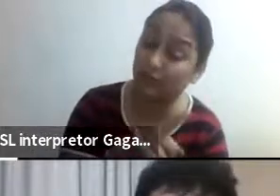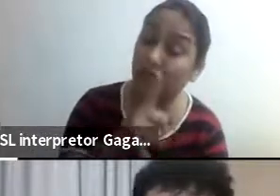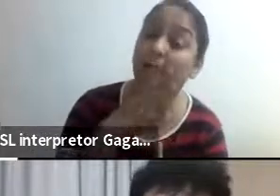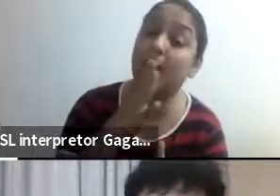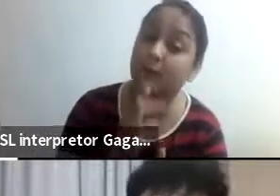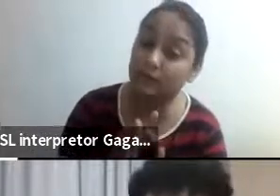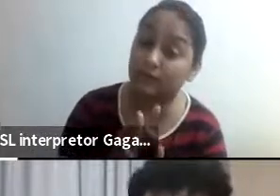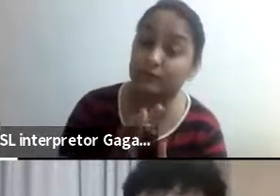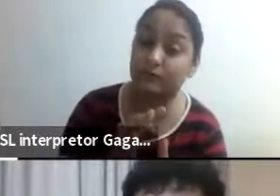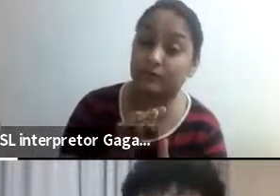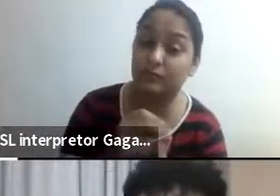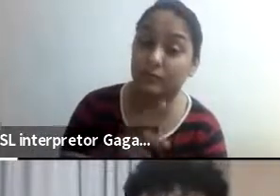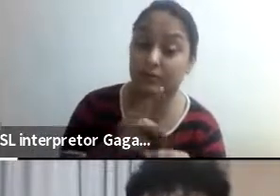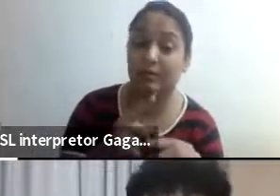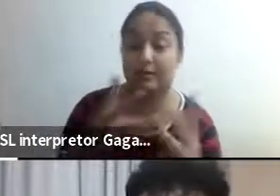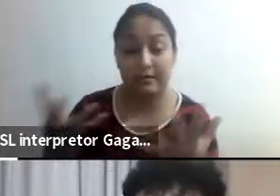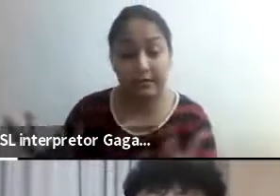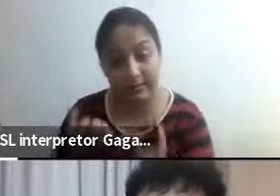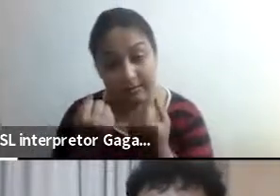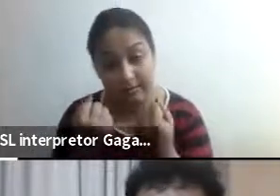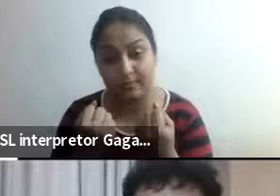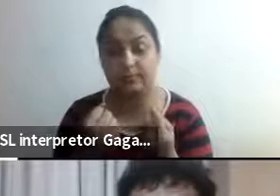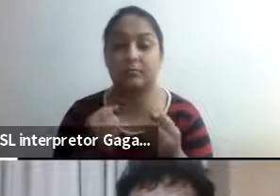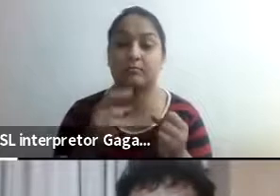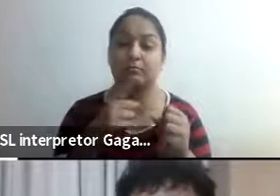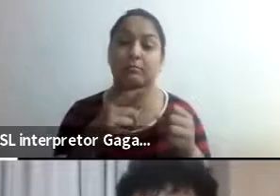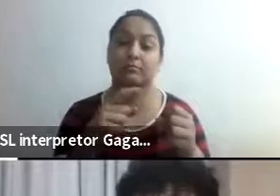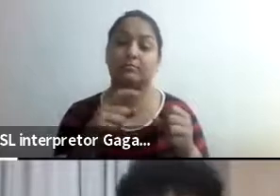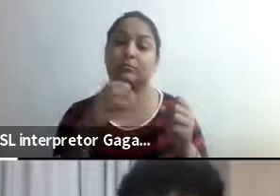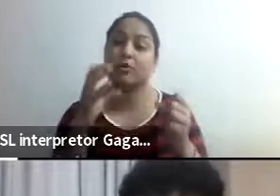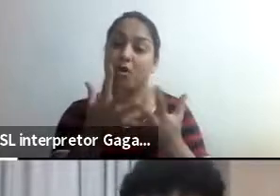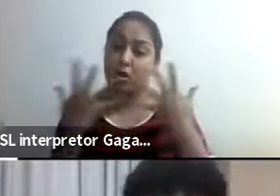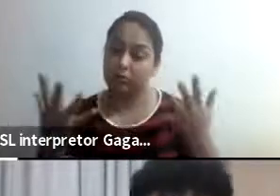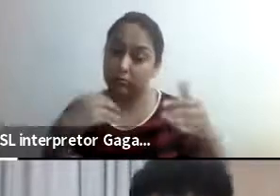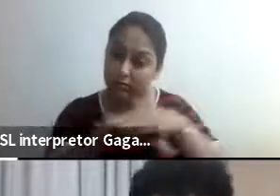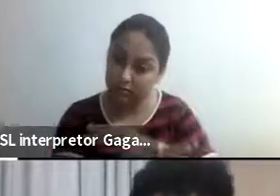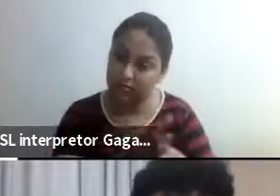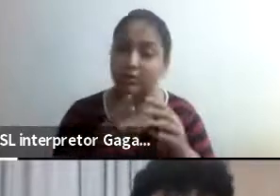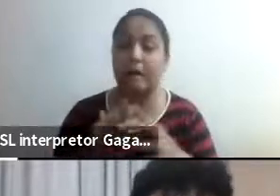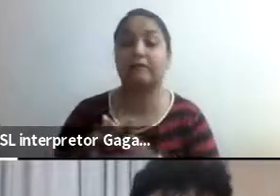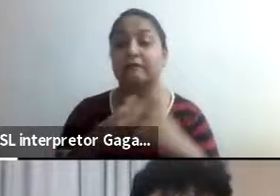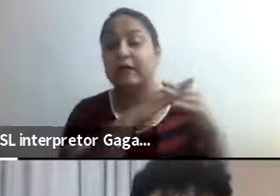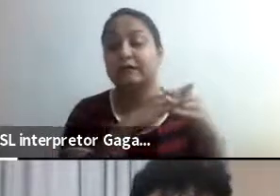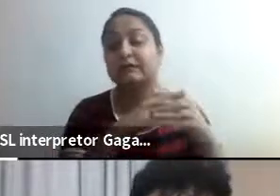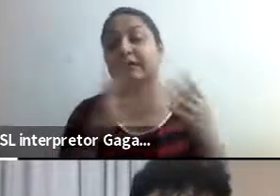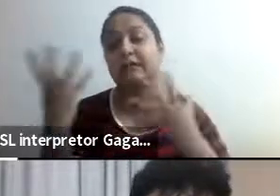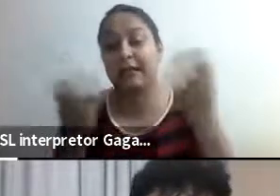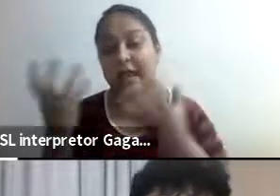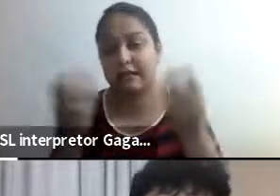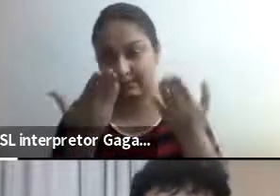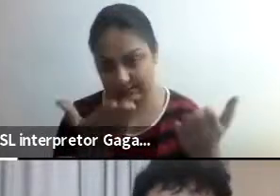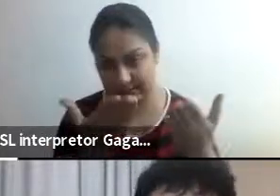basically, I mean, essentially just taken as an aesthetically pleasing object and brought into Western collections.